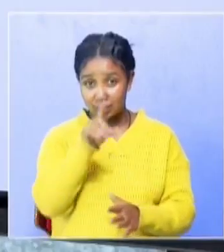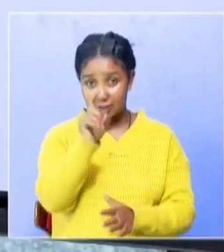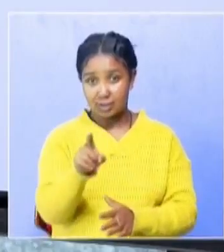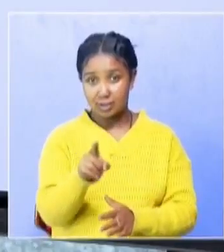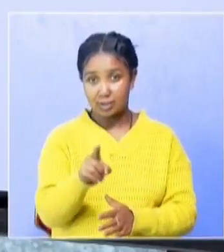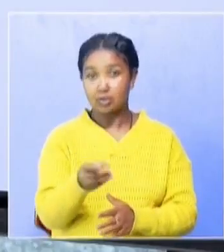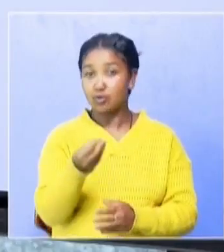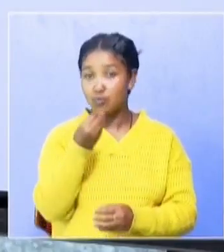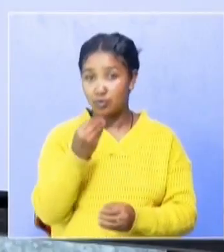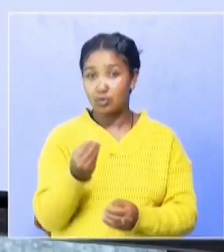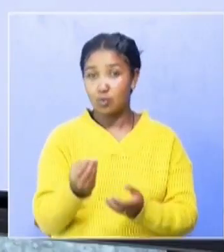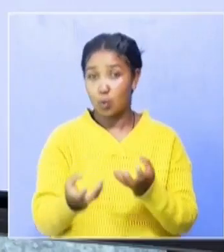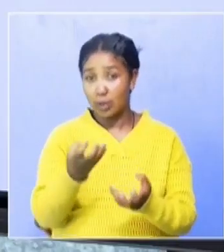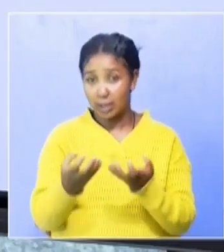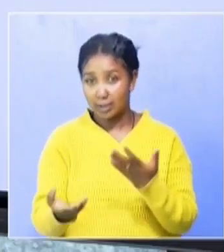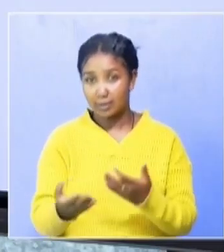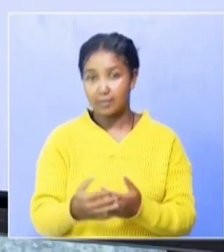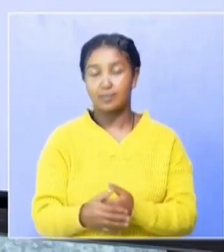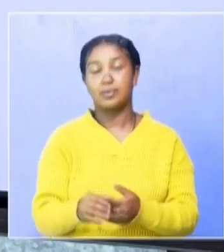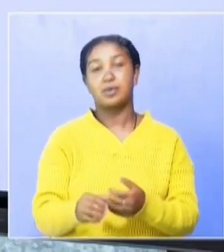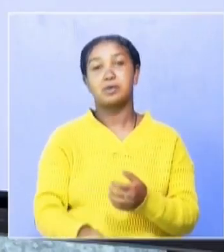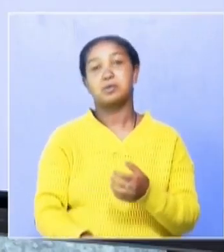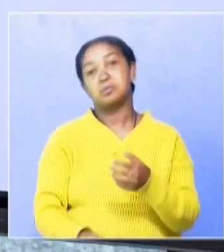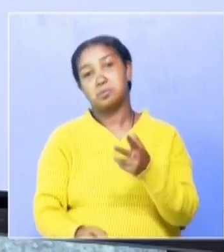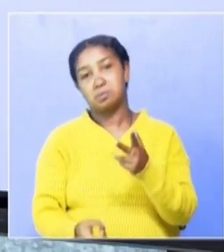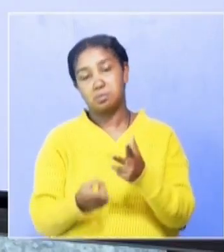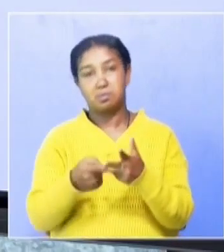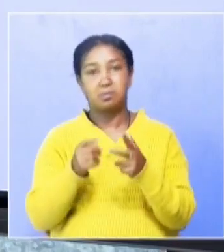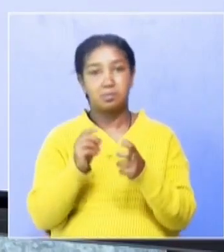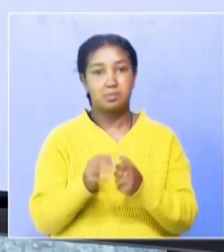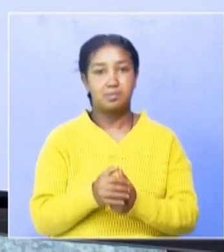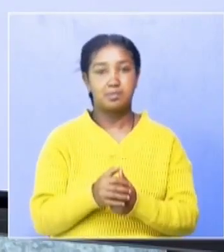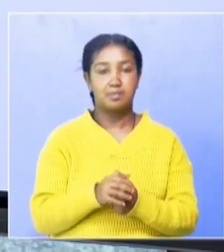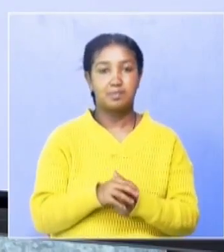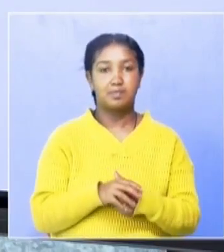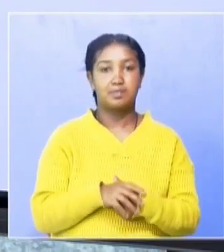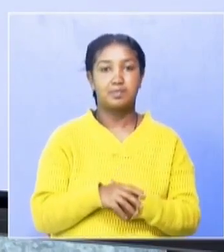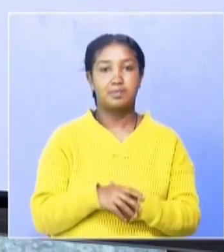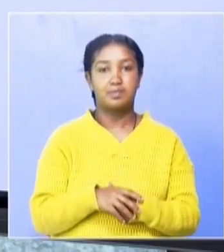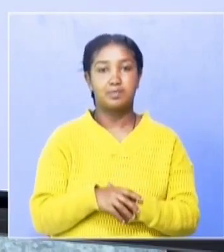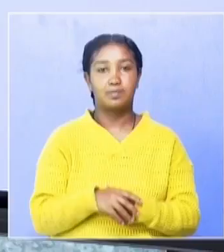or the food? Another maybe you can say here,